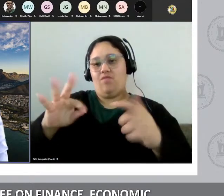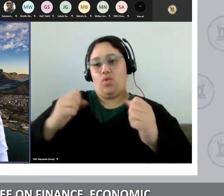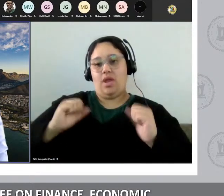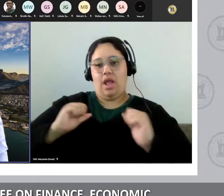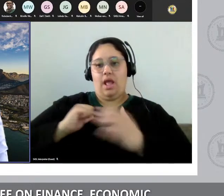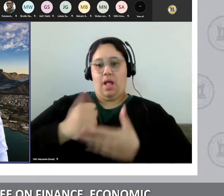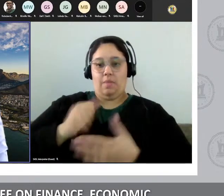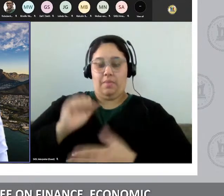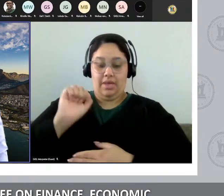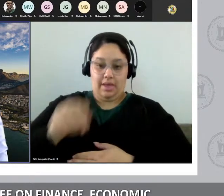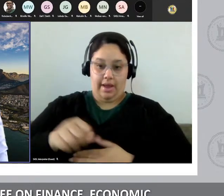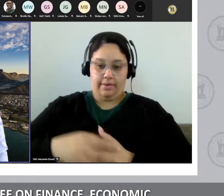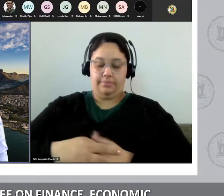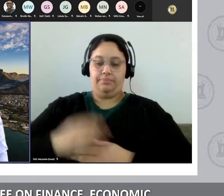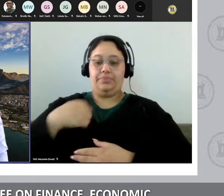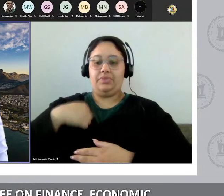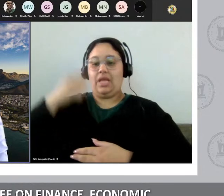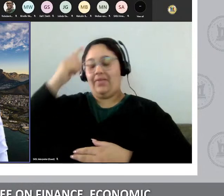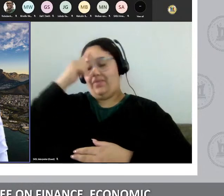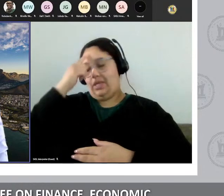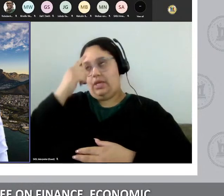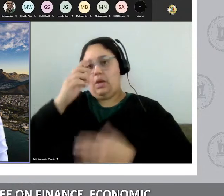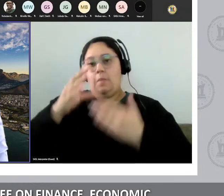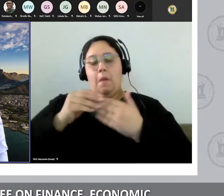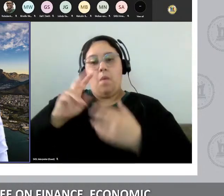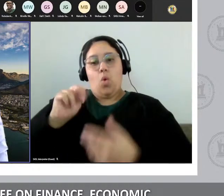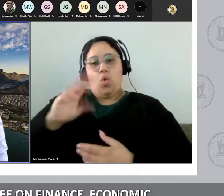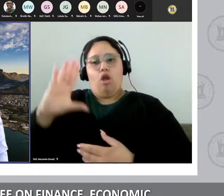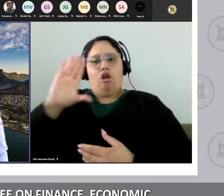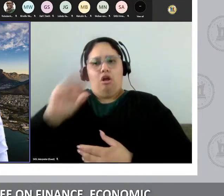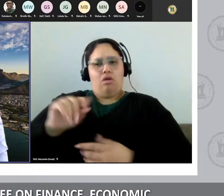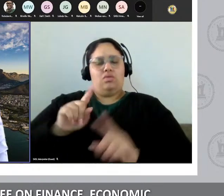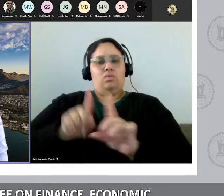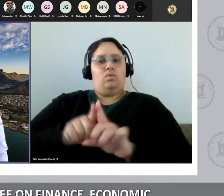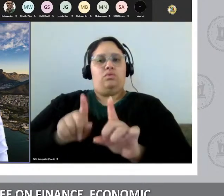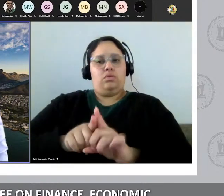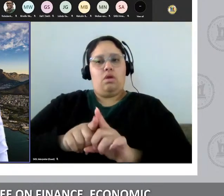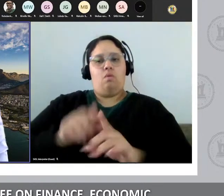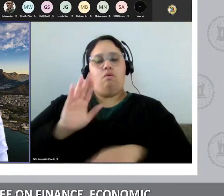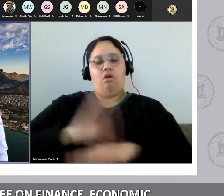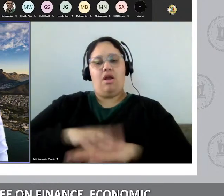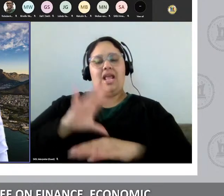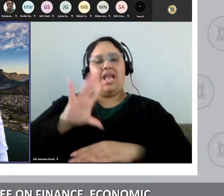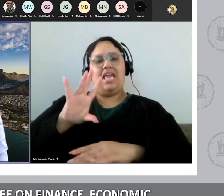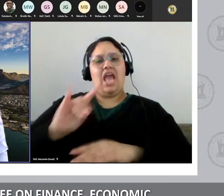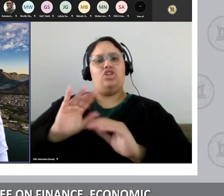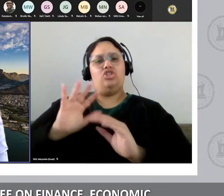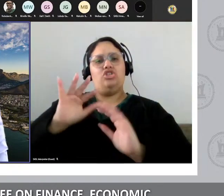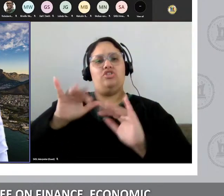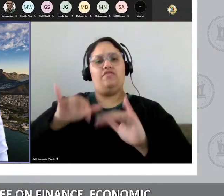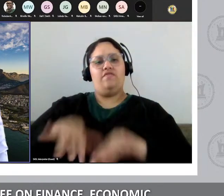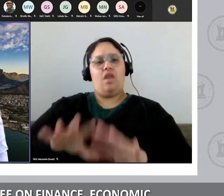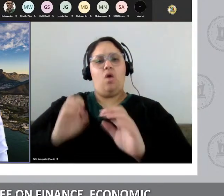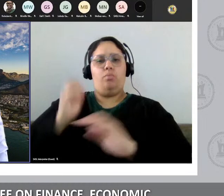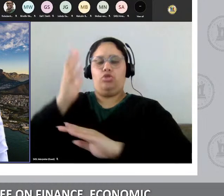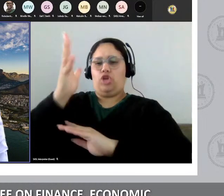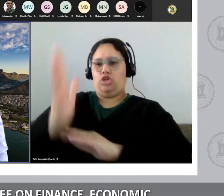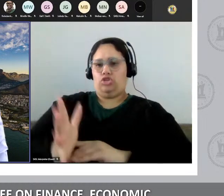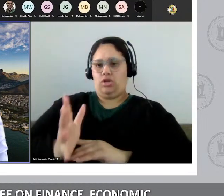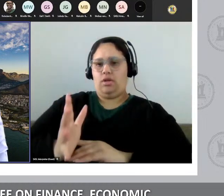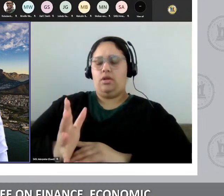helpful. I think Member Nkondla asked on the cash flow